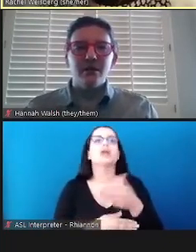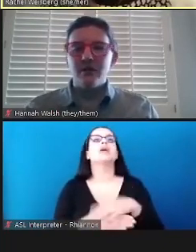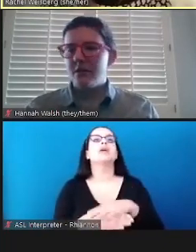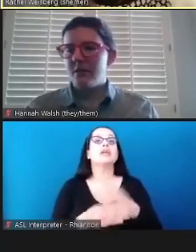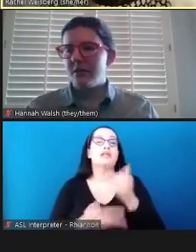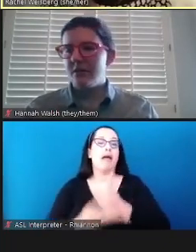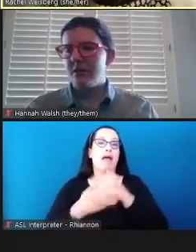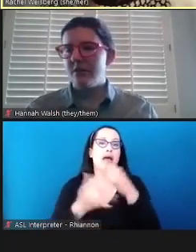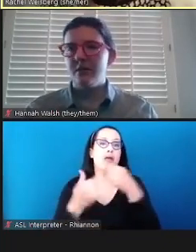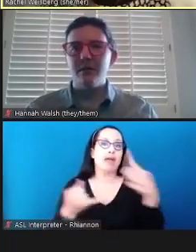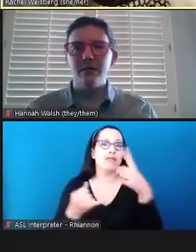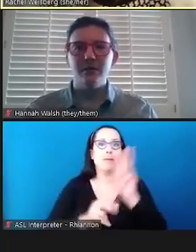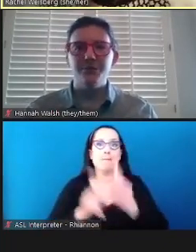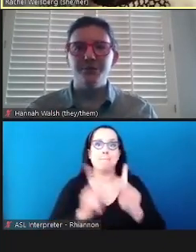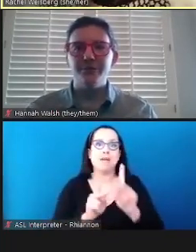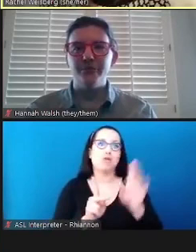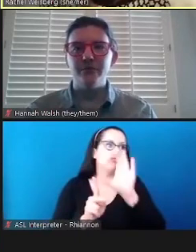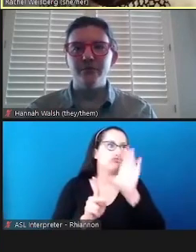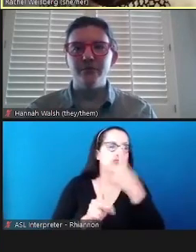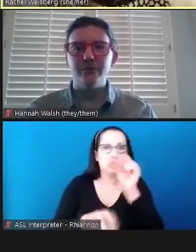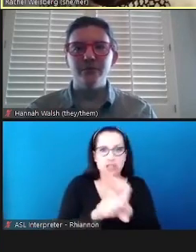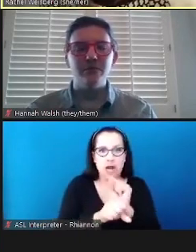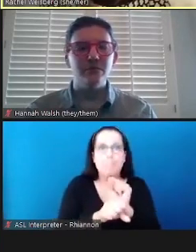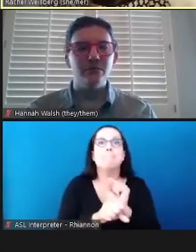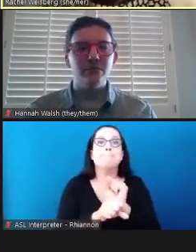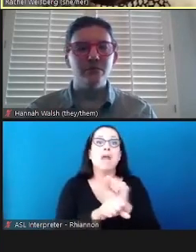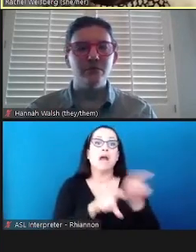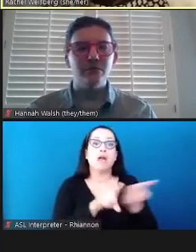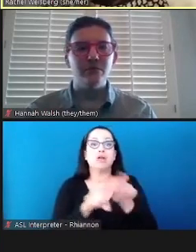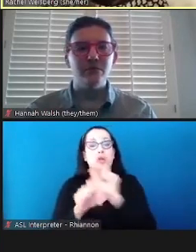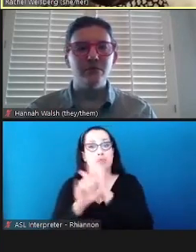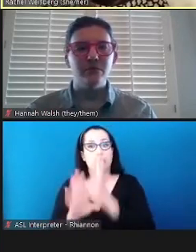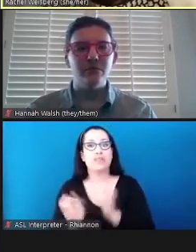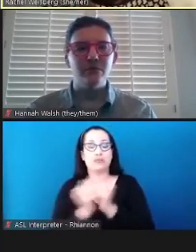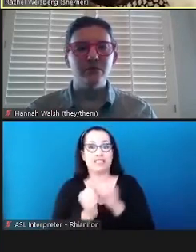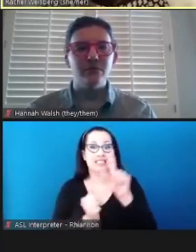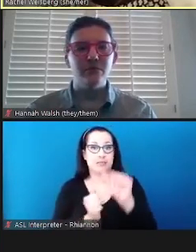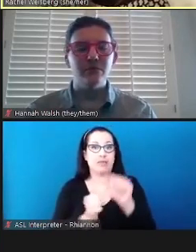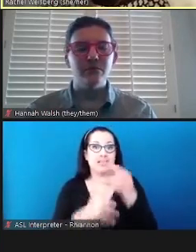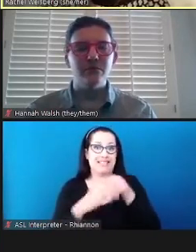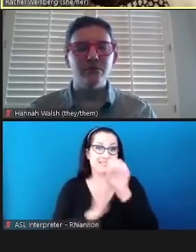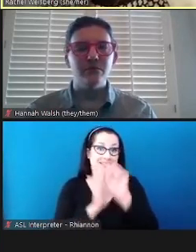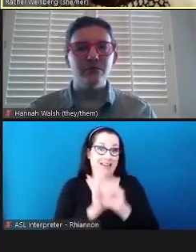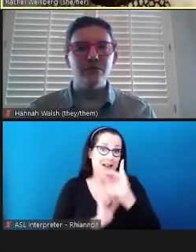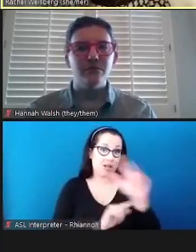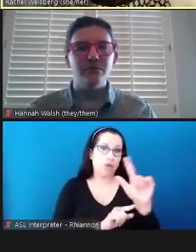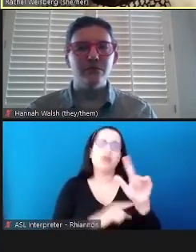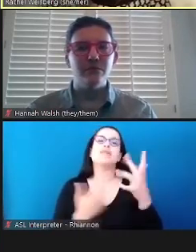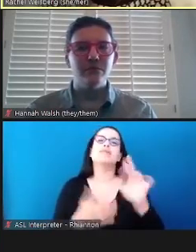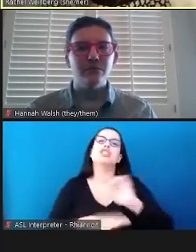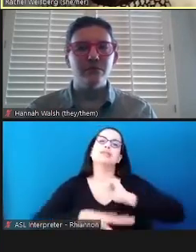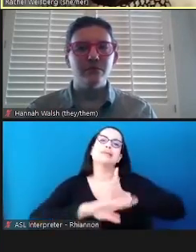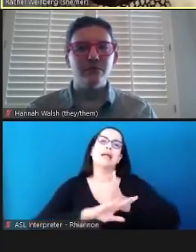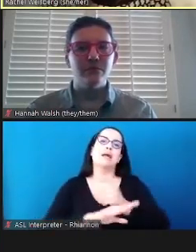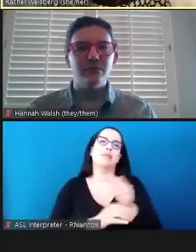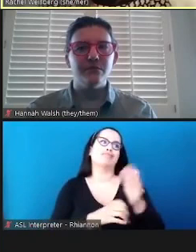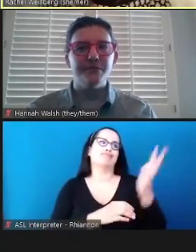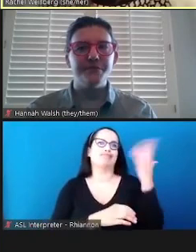job seekers and employees with disabilities in Illinois, and we started this helpline back in 2017 with